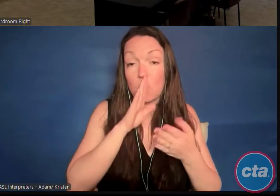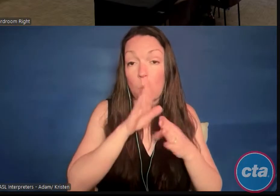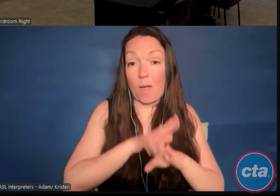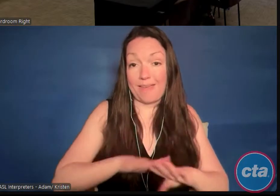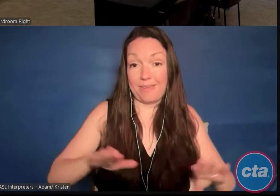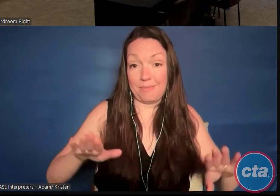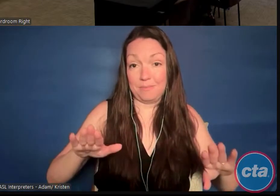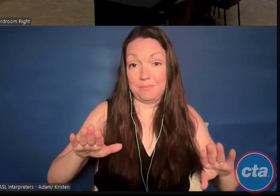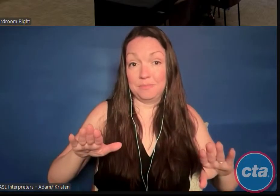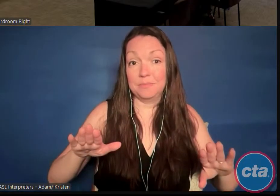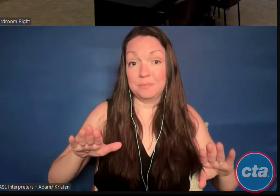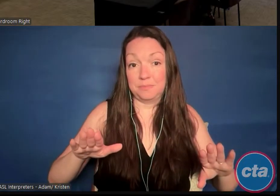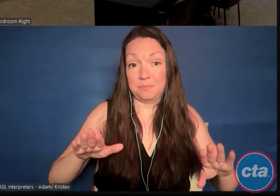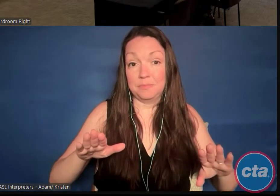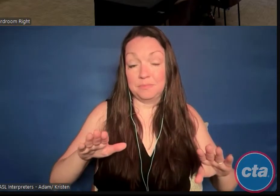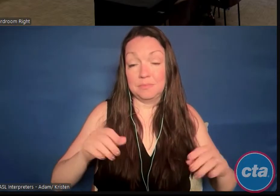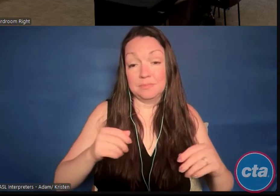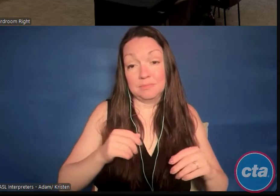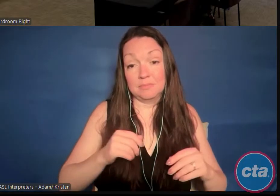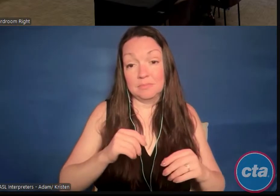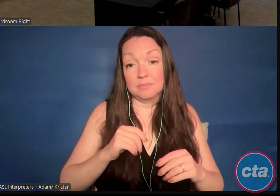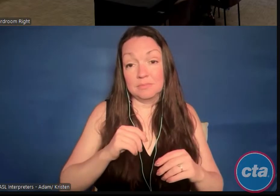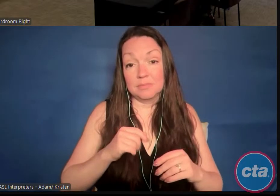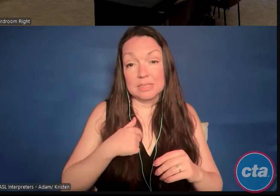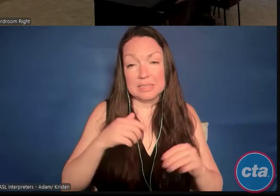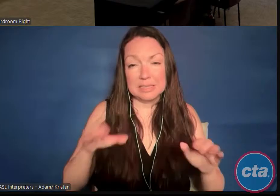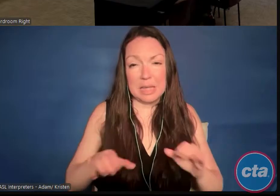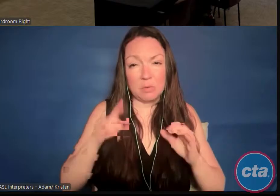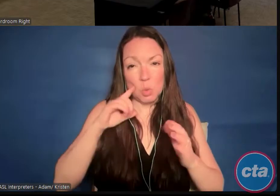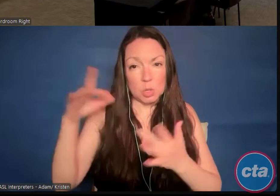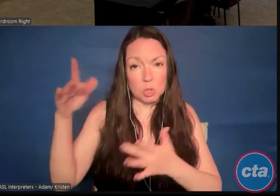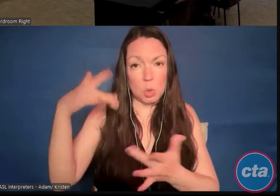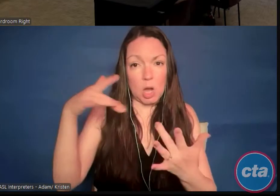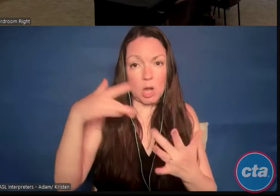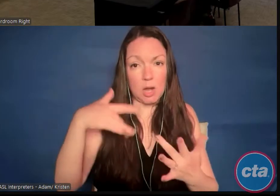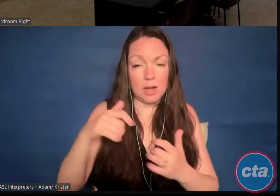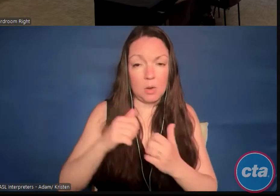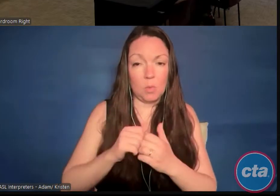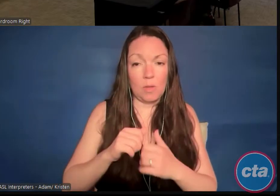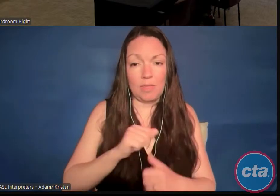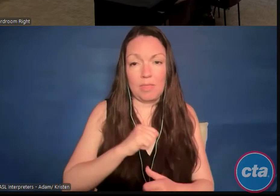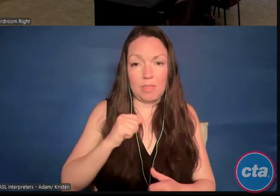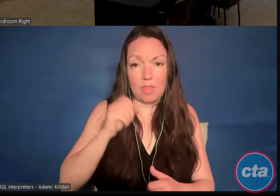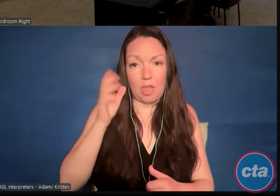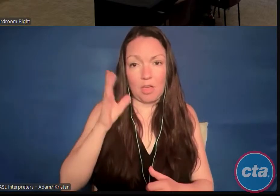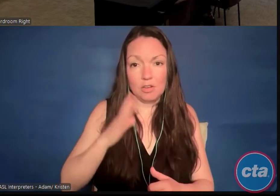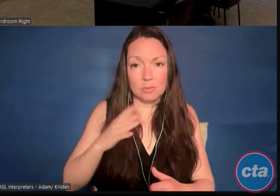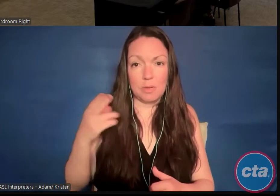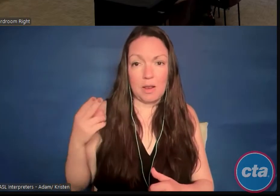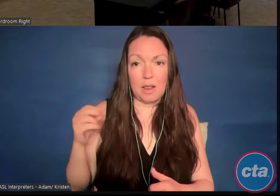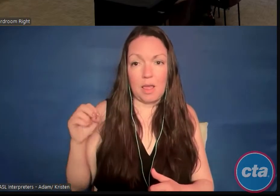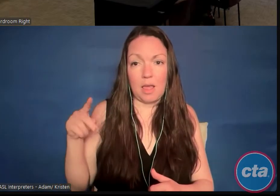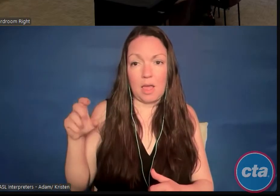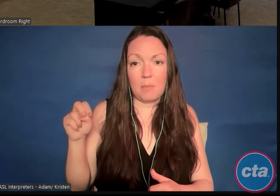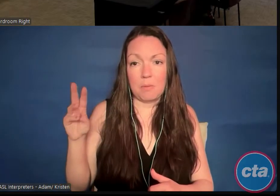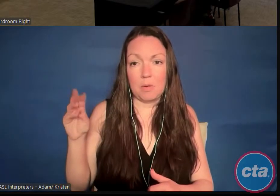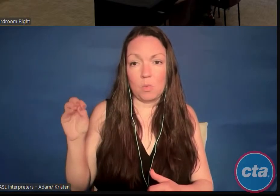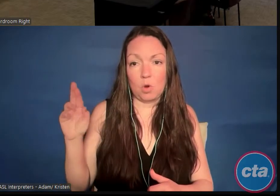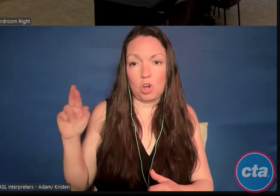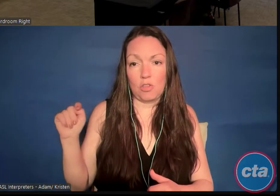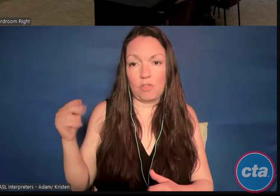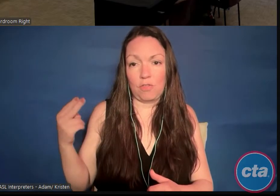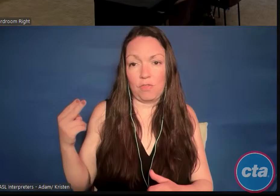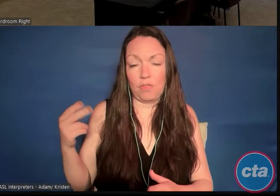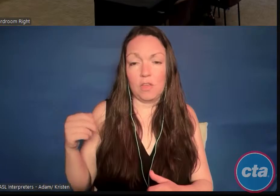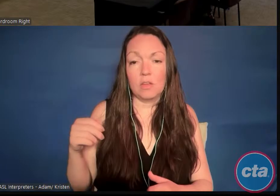so incredibly quiet that I was doing a tour with Alderwoman Manna Hoppenworth the other day at one of the stations. She was